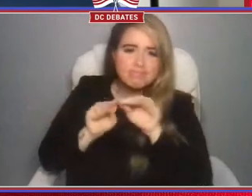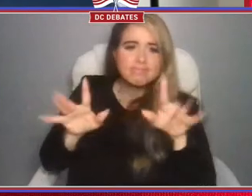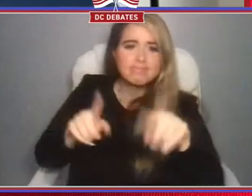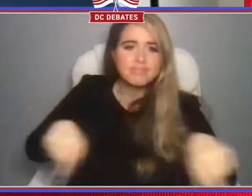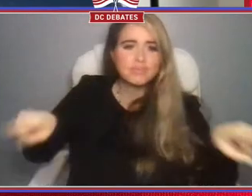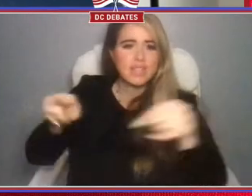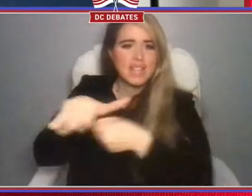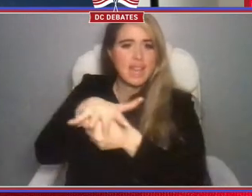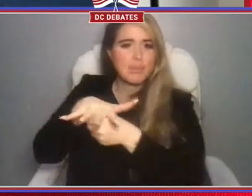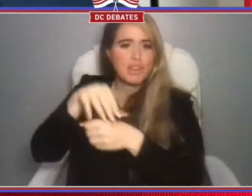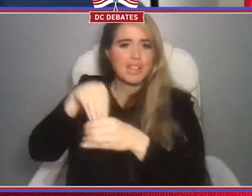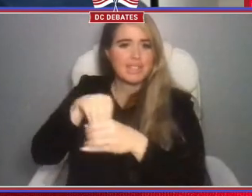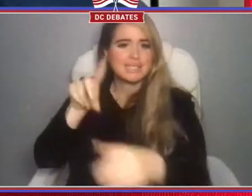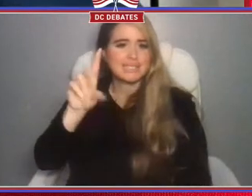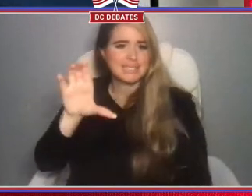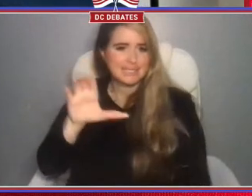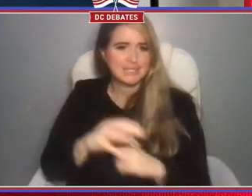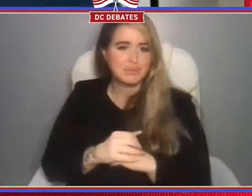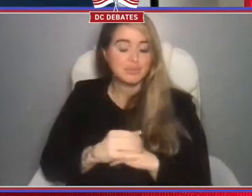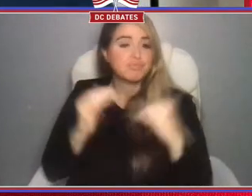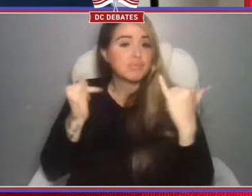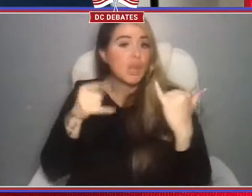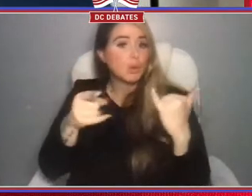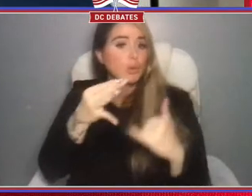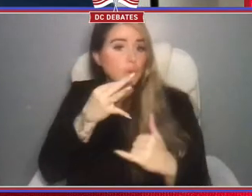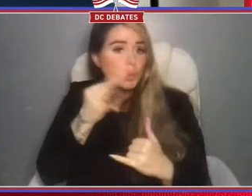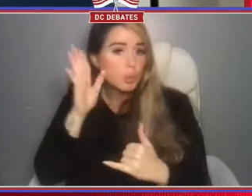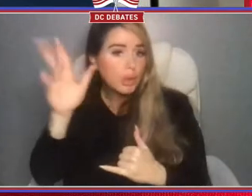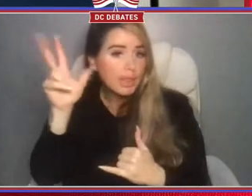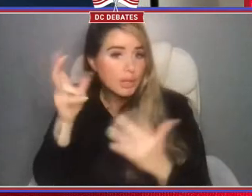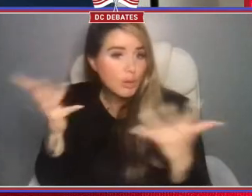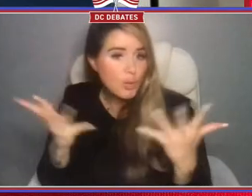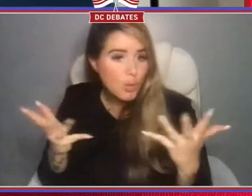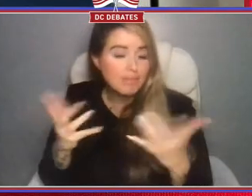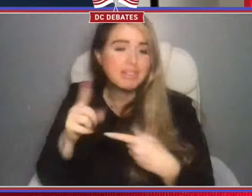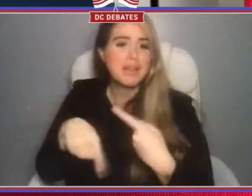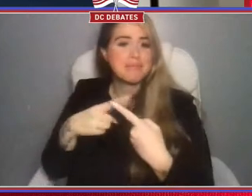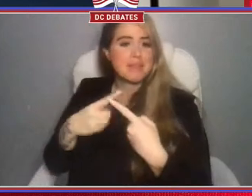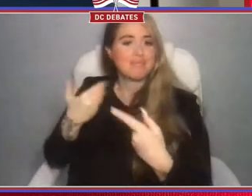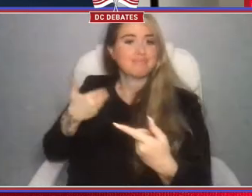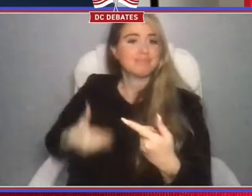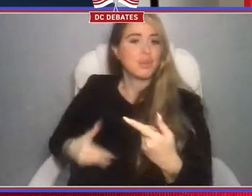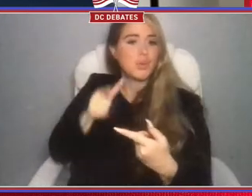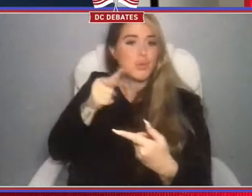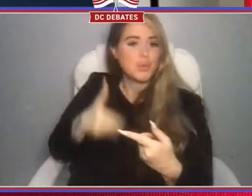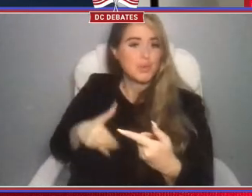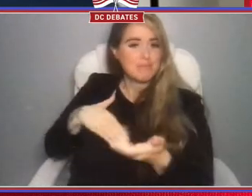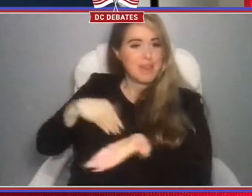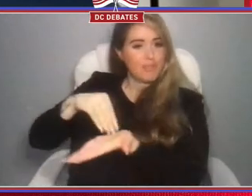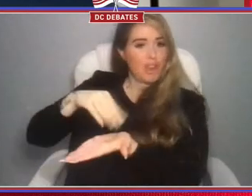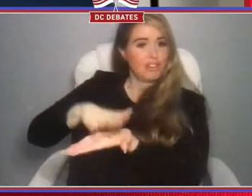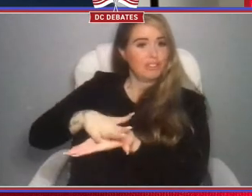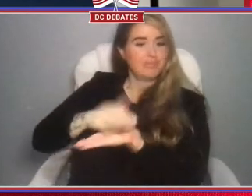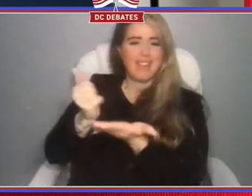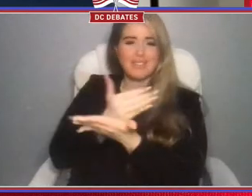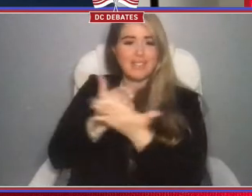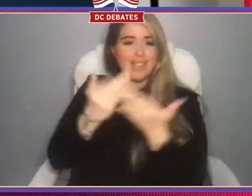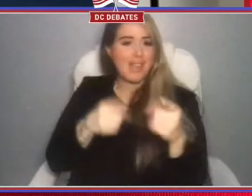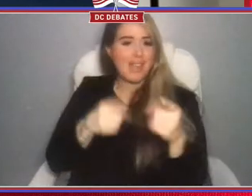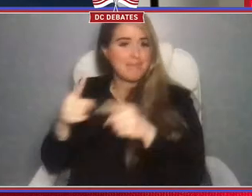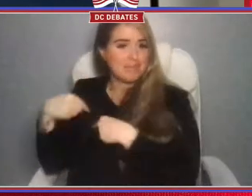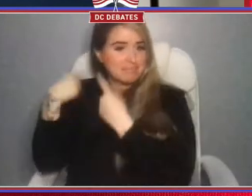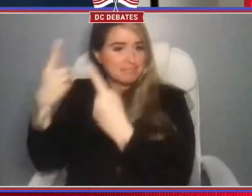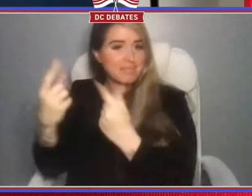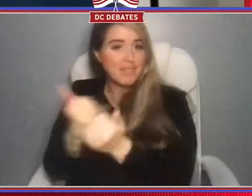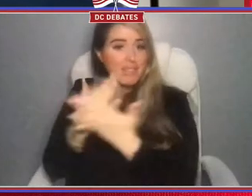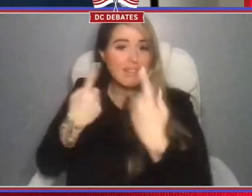Columbia. What you're going to hear from me tonight is about my record. I'm proud of it and what we have been able to accomplish